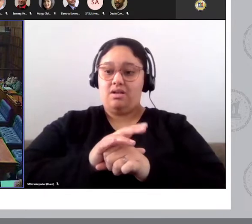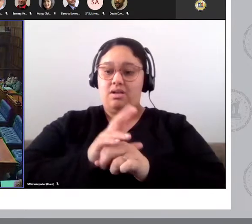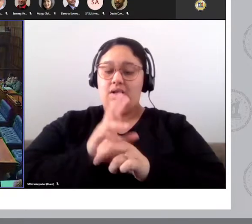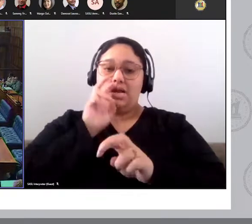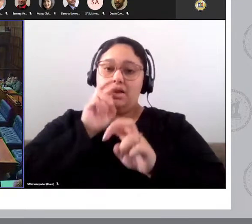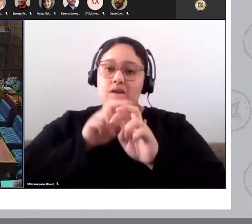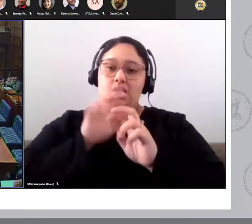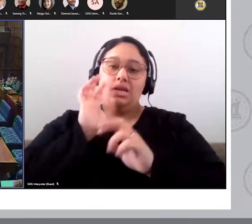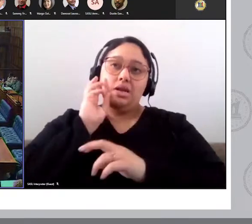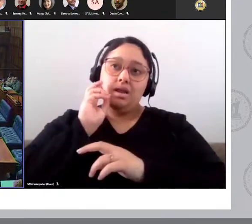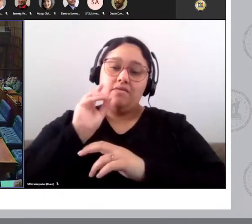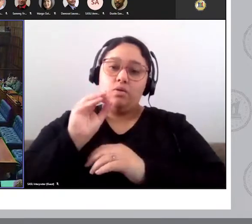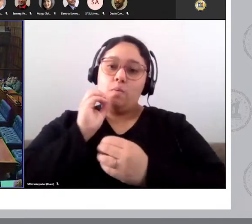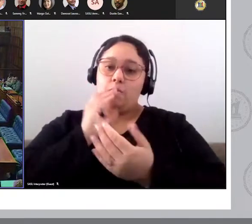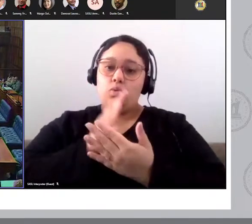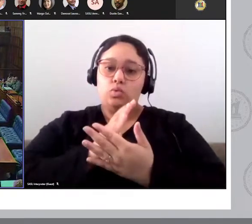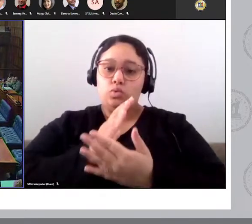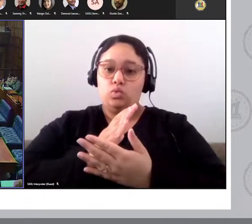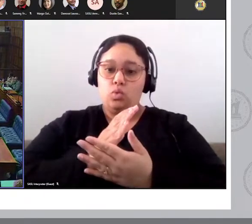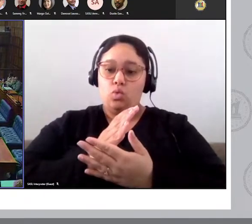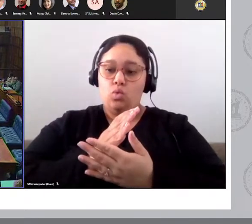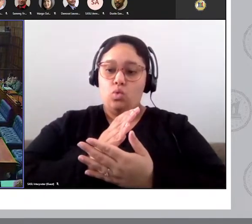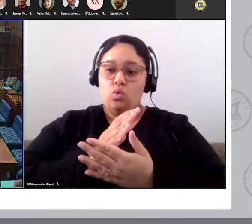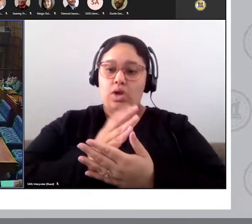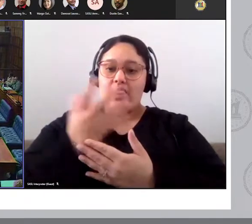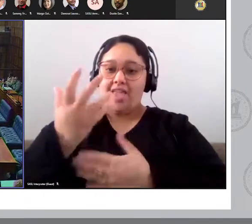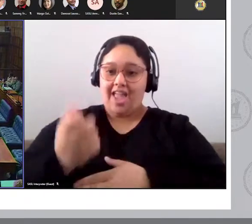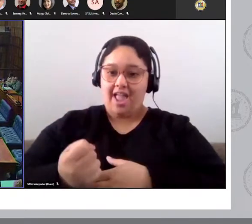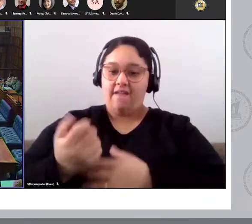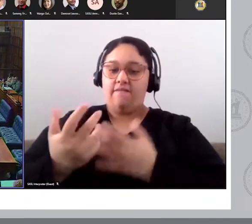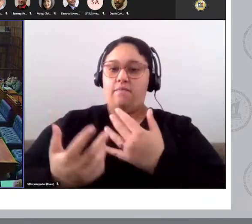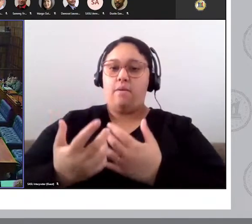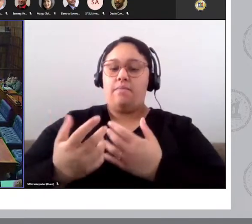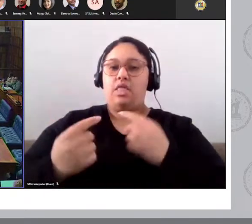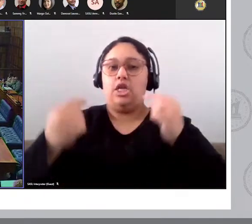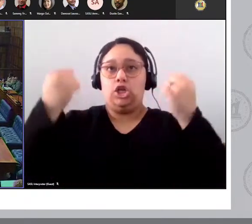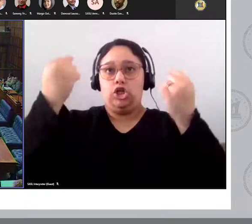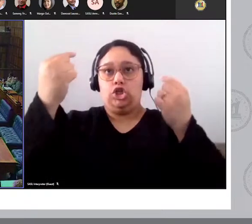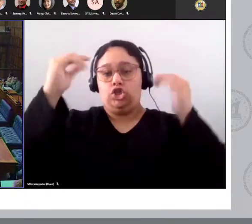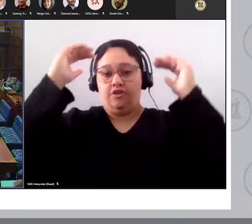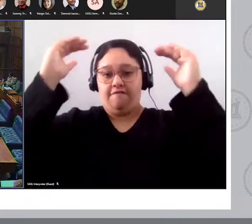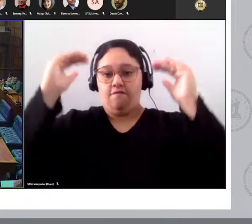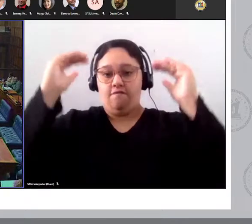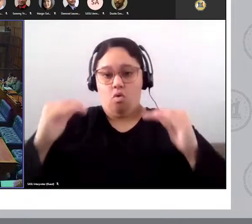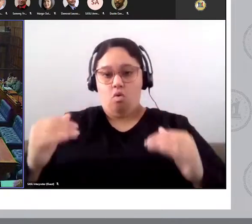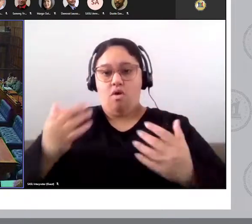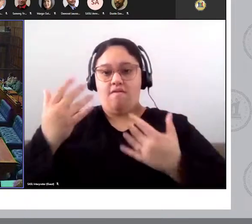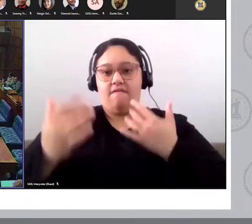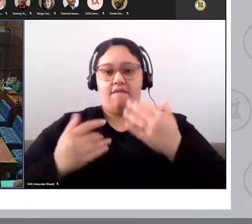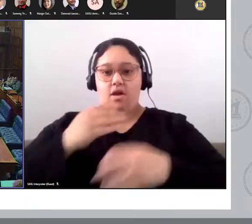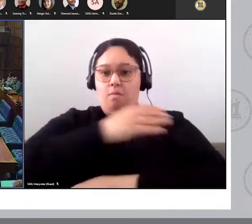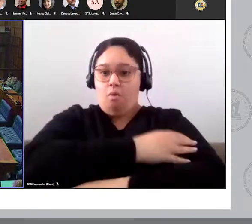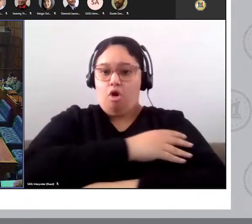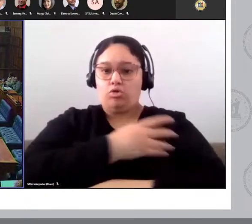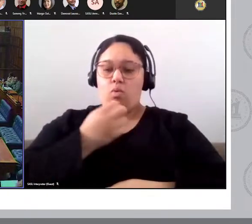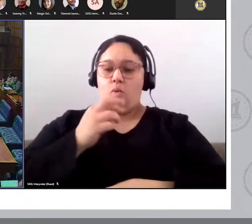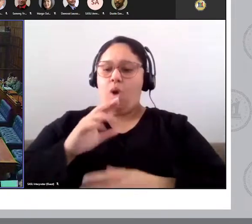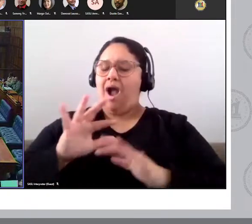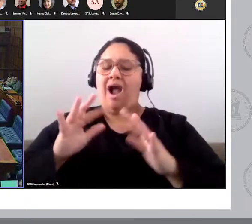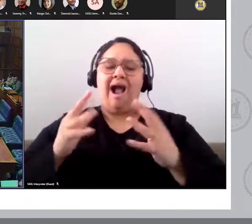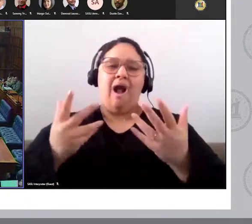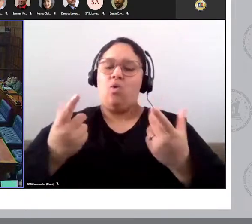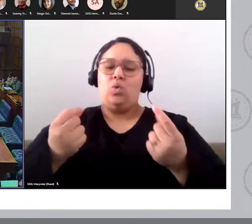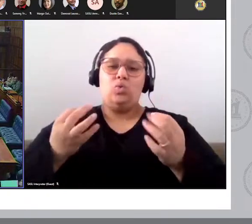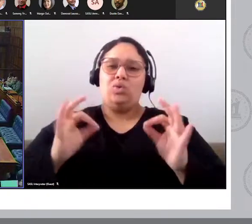per day that you make sure that there is at least every floor a fire marshal, and then how do you